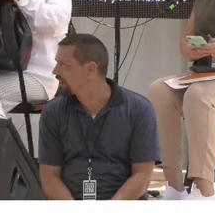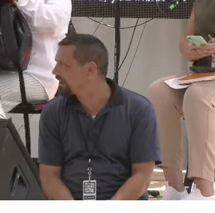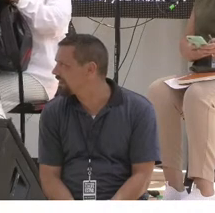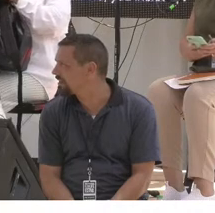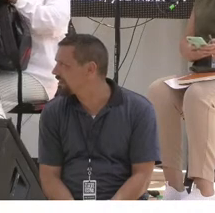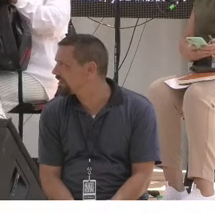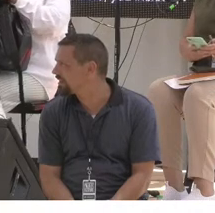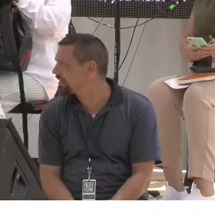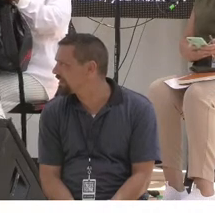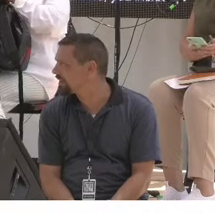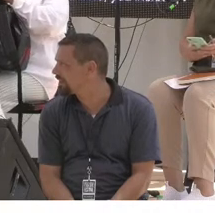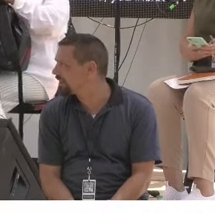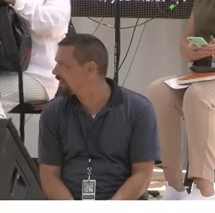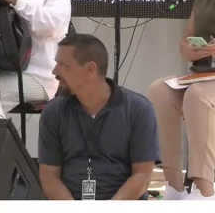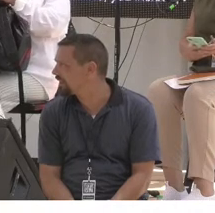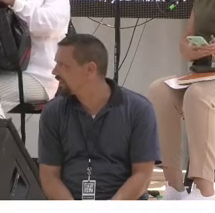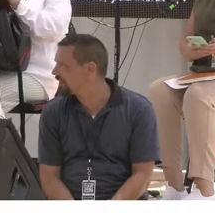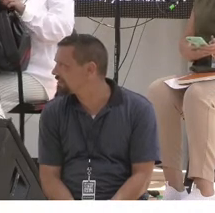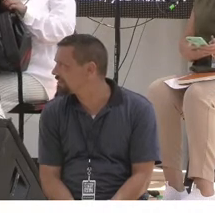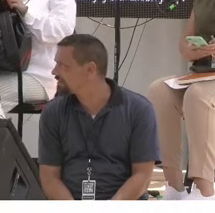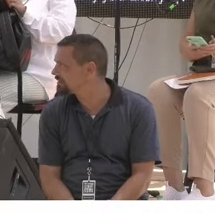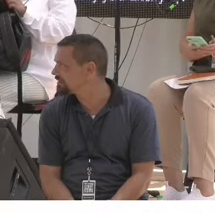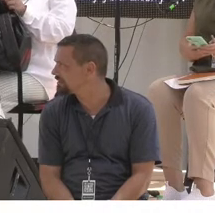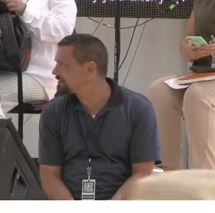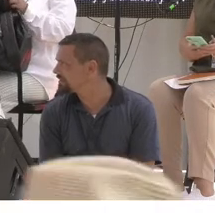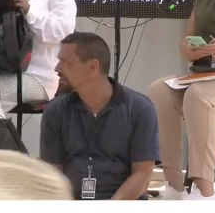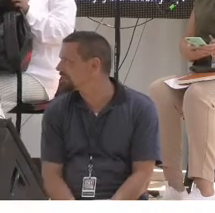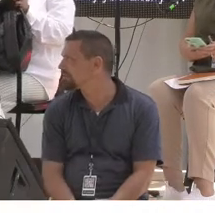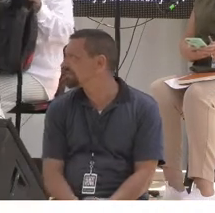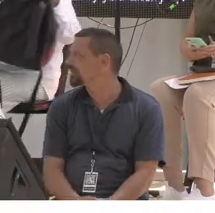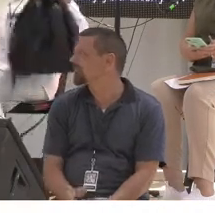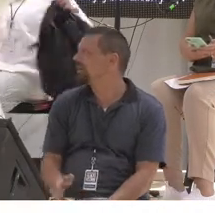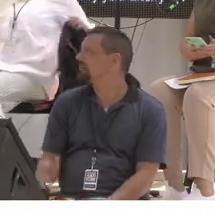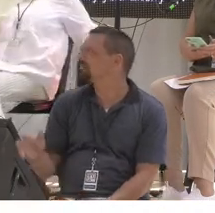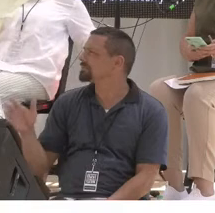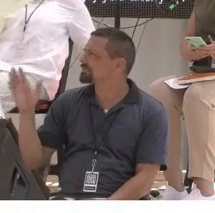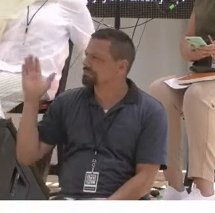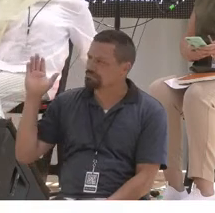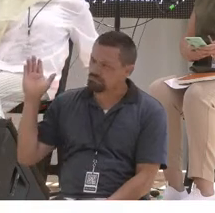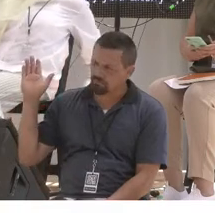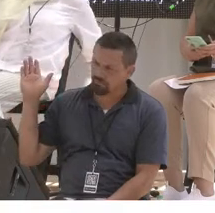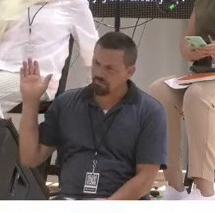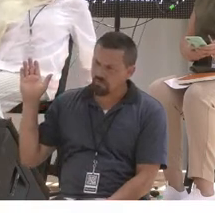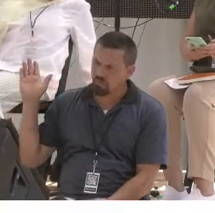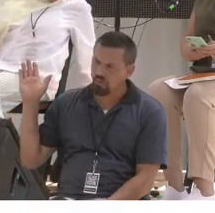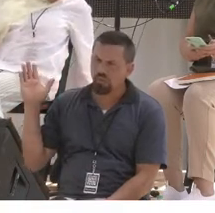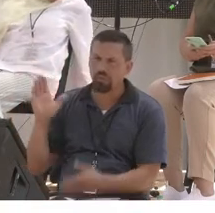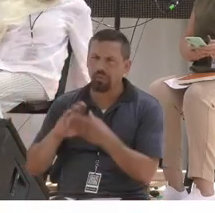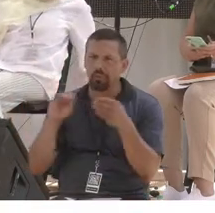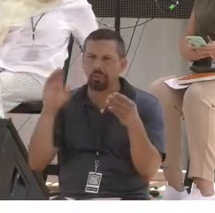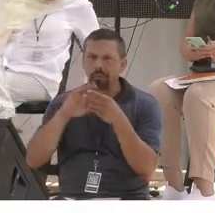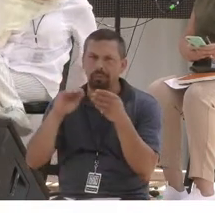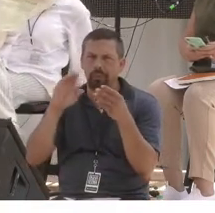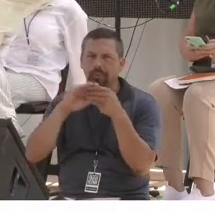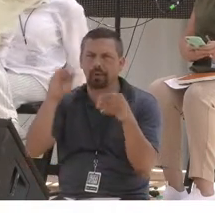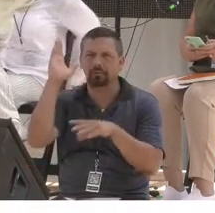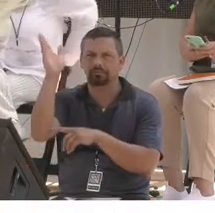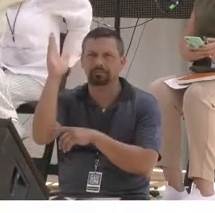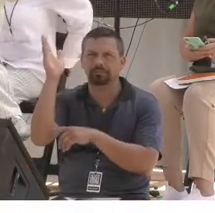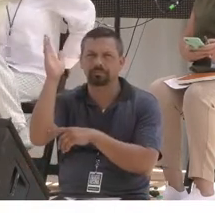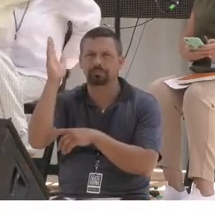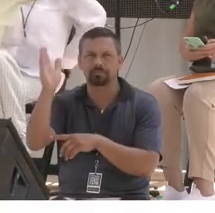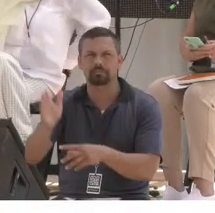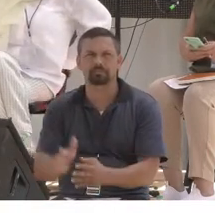We have many, many partners, you included. I encourage you to stand alongside with us as we travel this journey year after year.